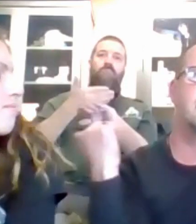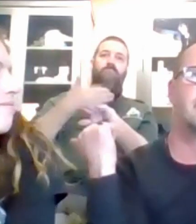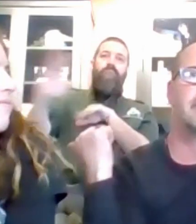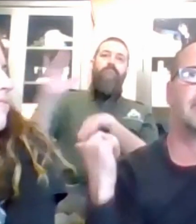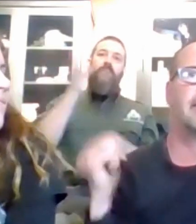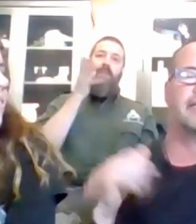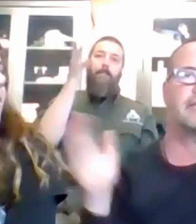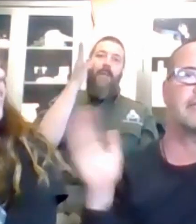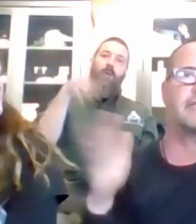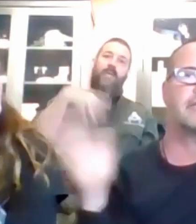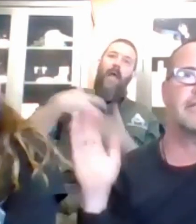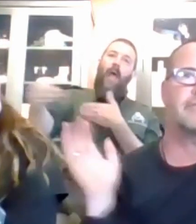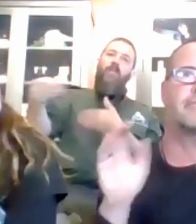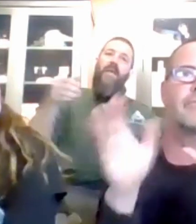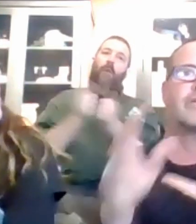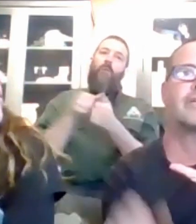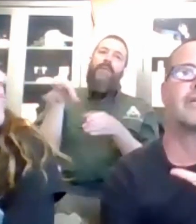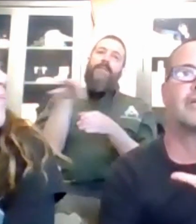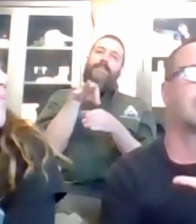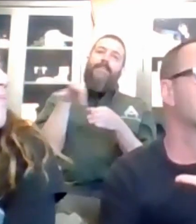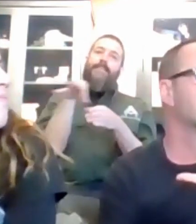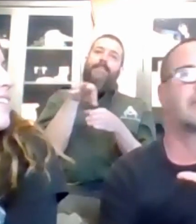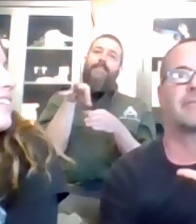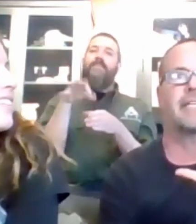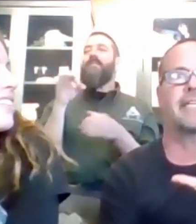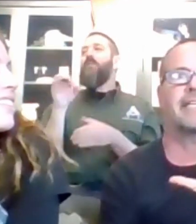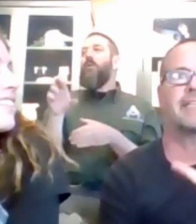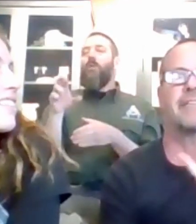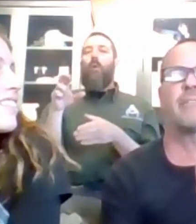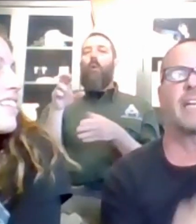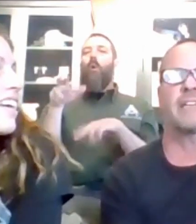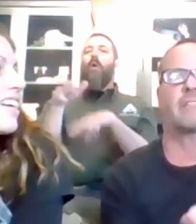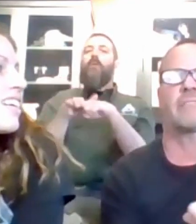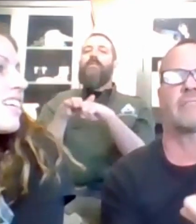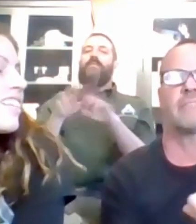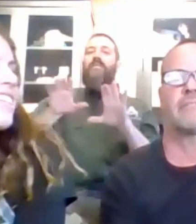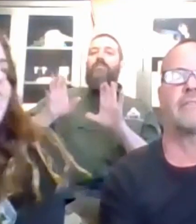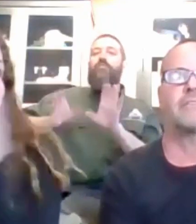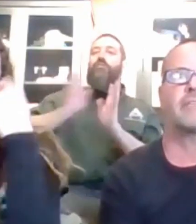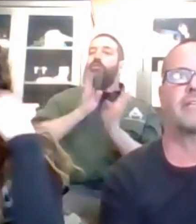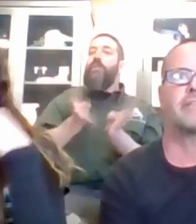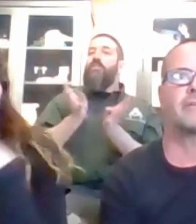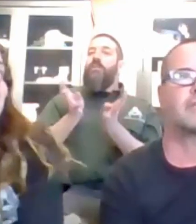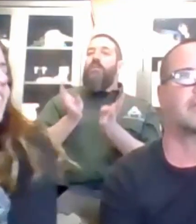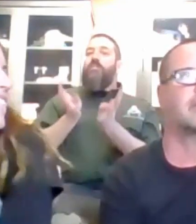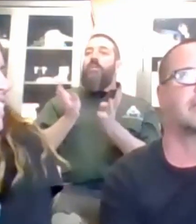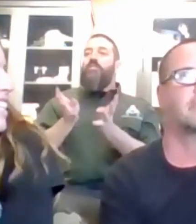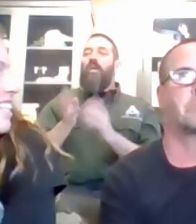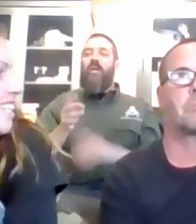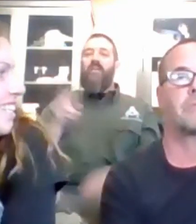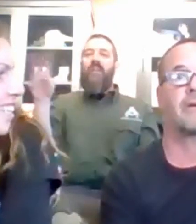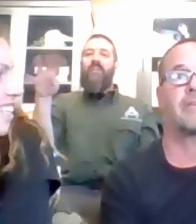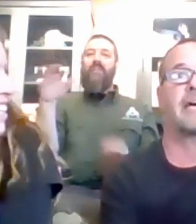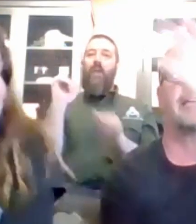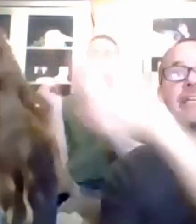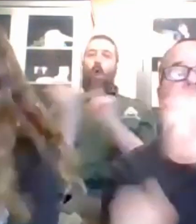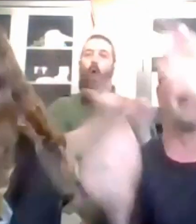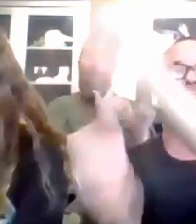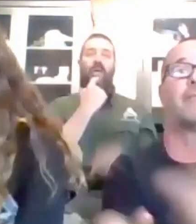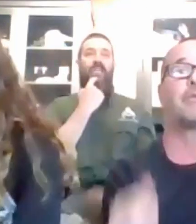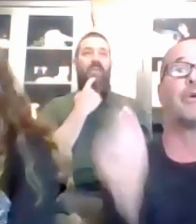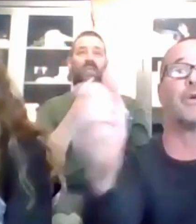just going to put the parents outside with a cup of tea or something and sit them in the shade and just, Well, and your mom actually started it. She's like, kids, and they were give like, us something to do. We